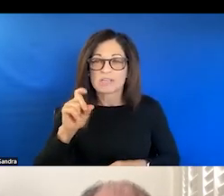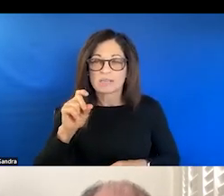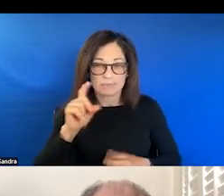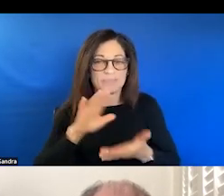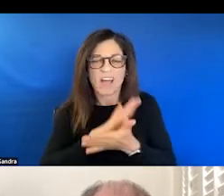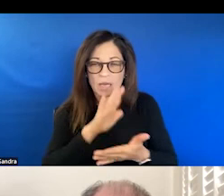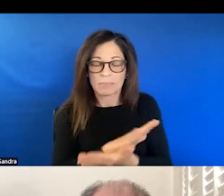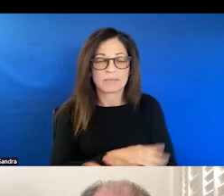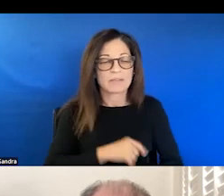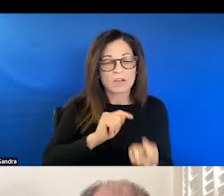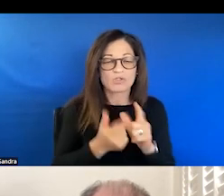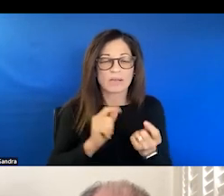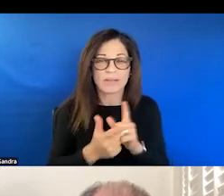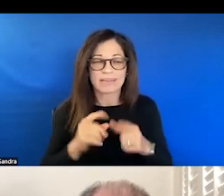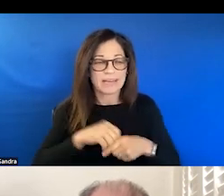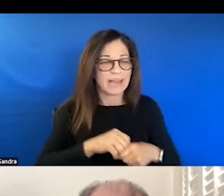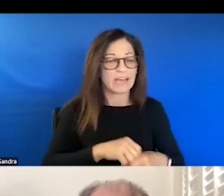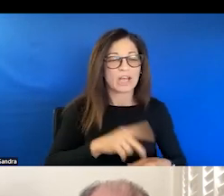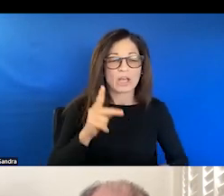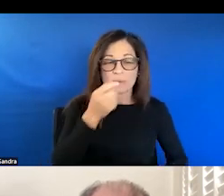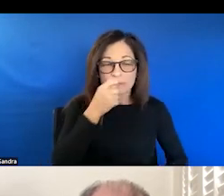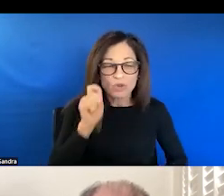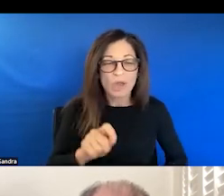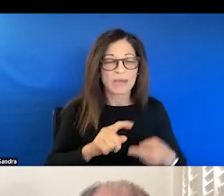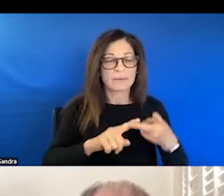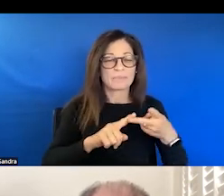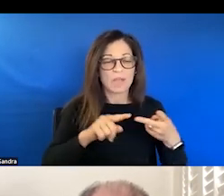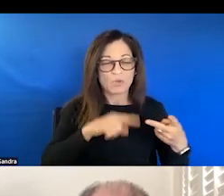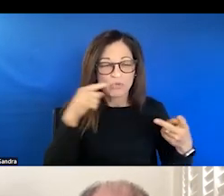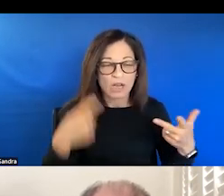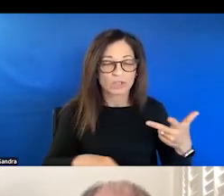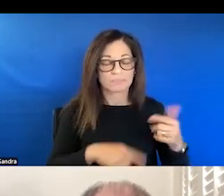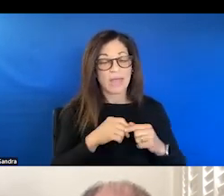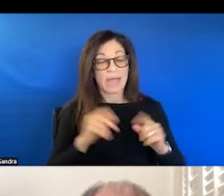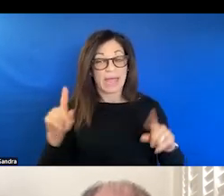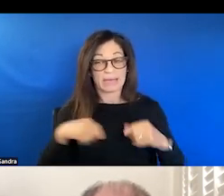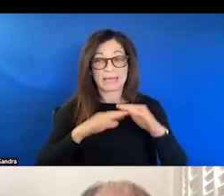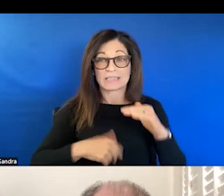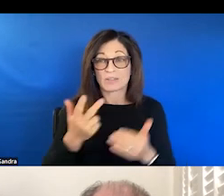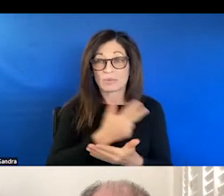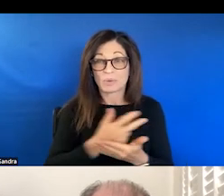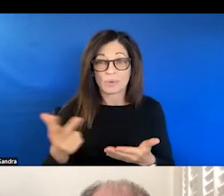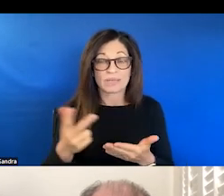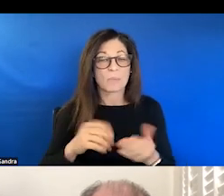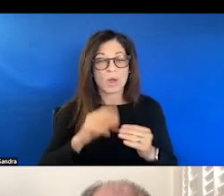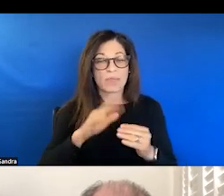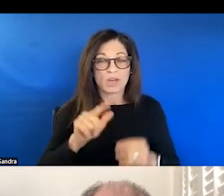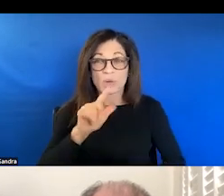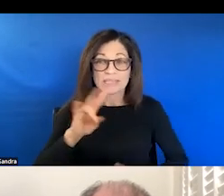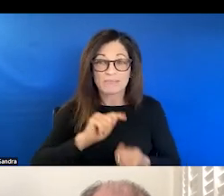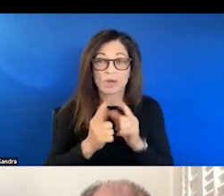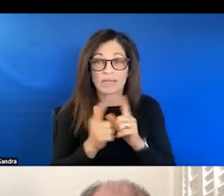approximately 1,143 pages of text in less than 3 weeks, more than 27 translators, including